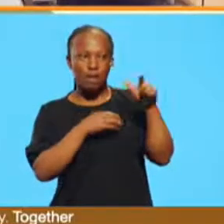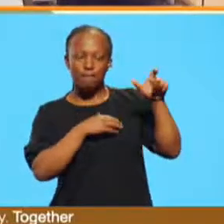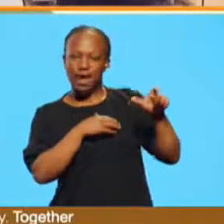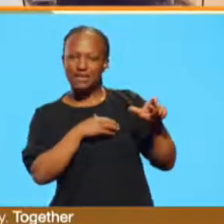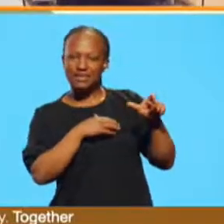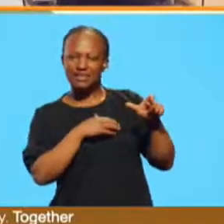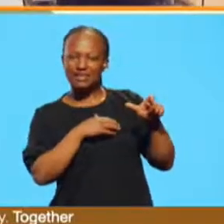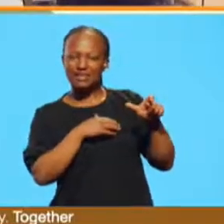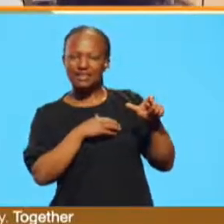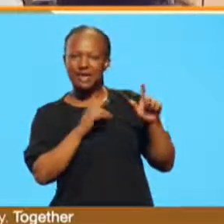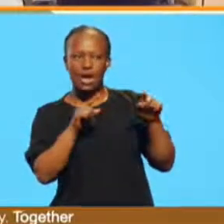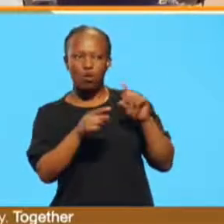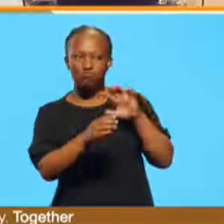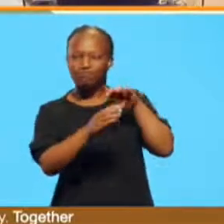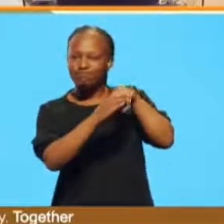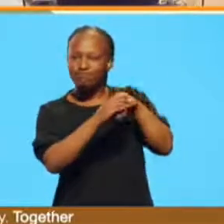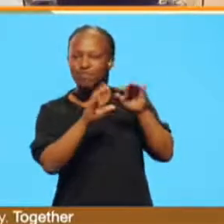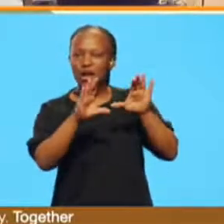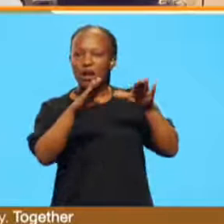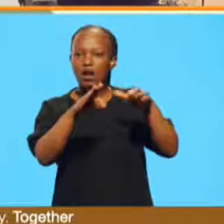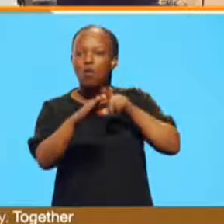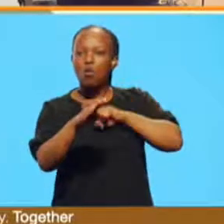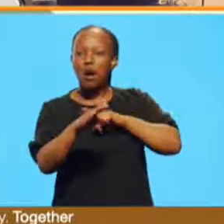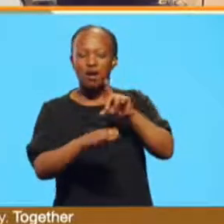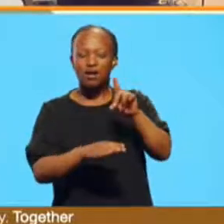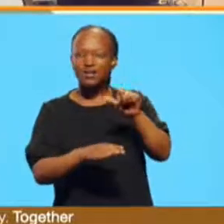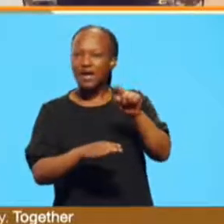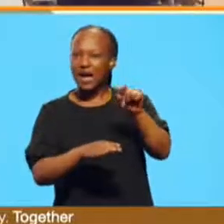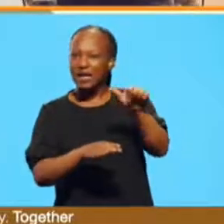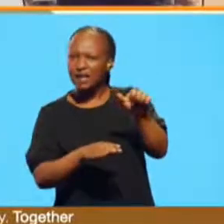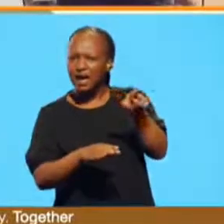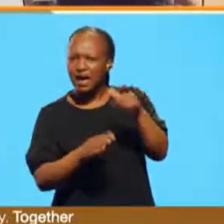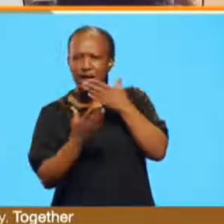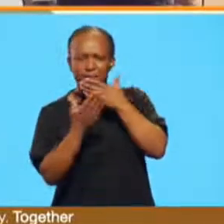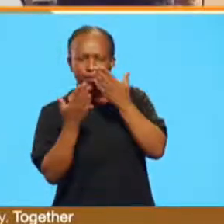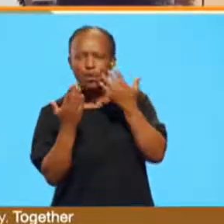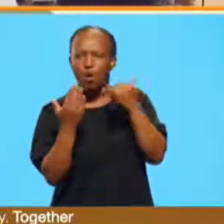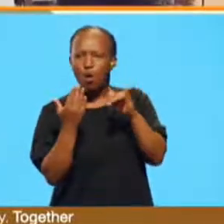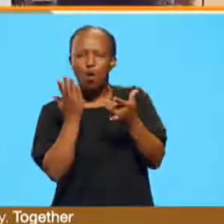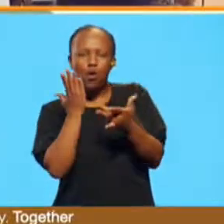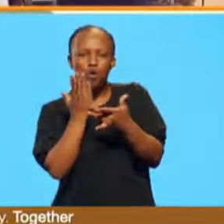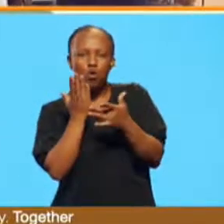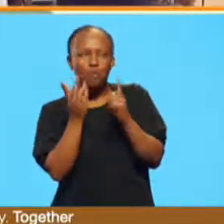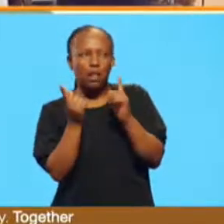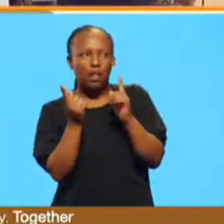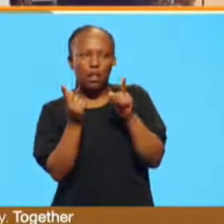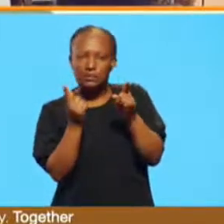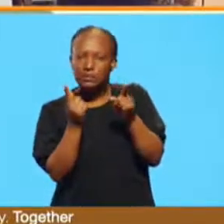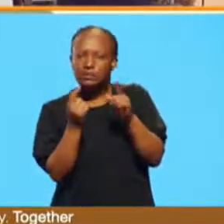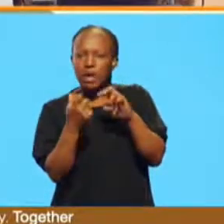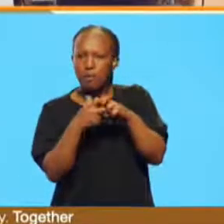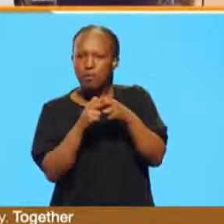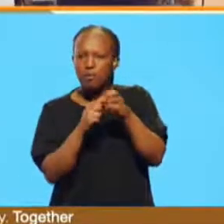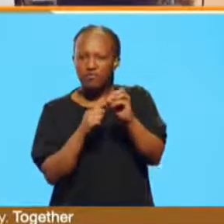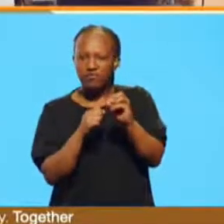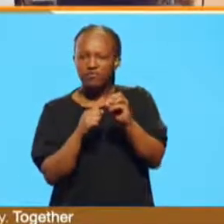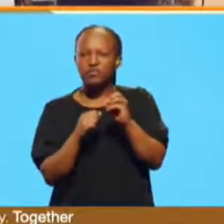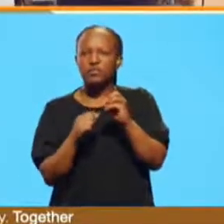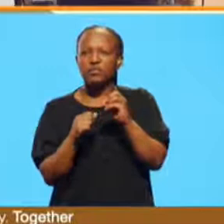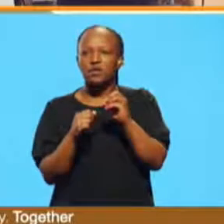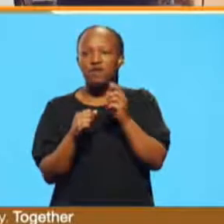be attend class because there is no data or because digital transformation is an issue. So I think in those few words, I would